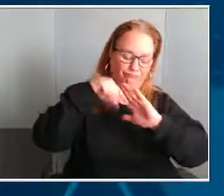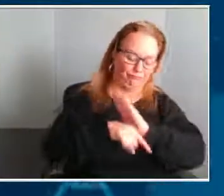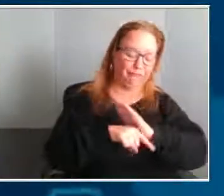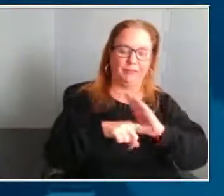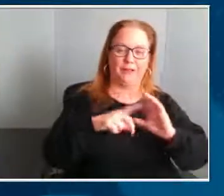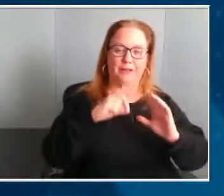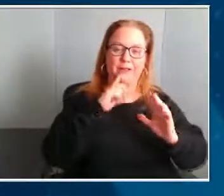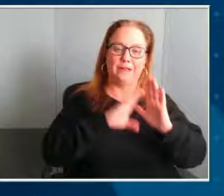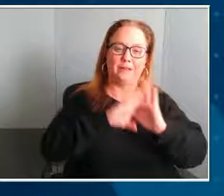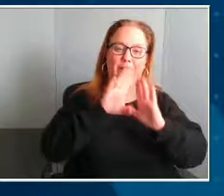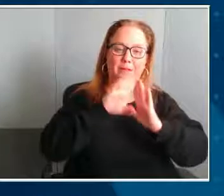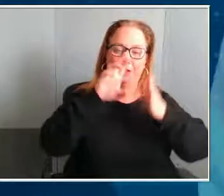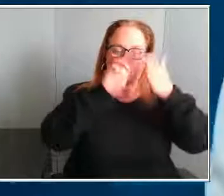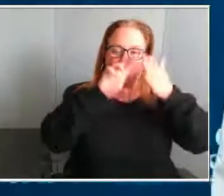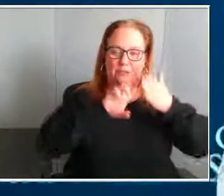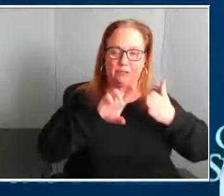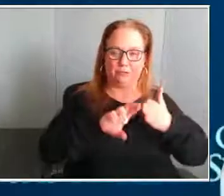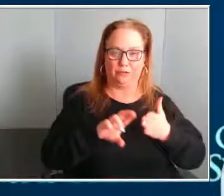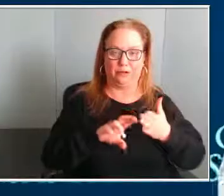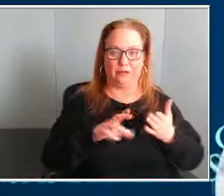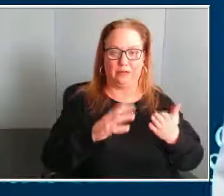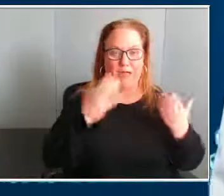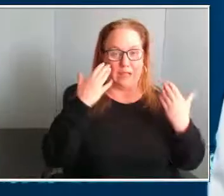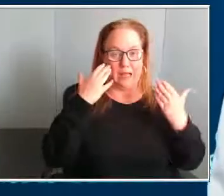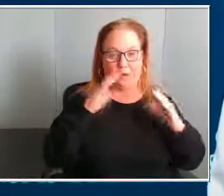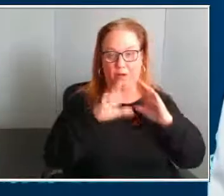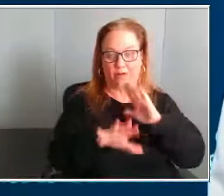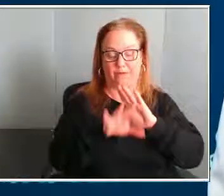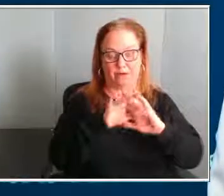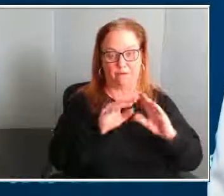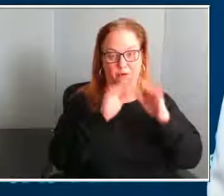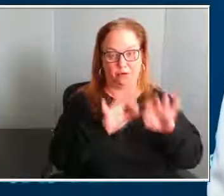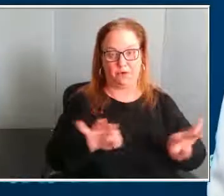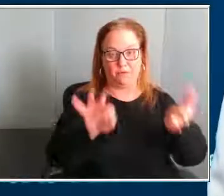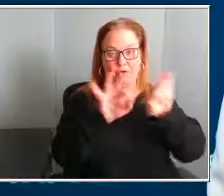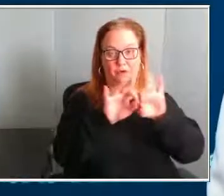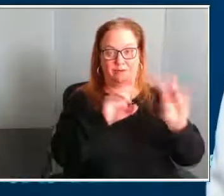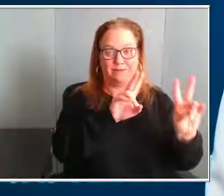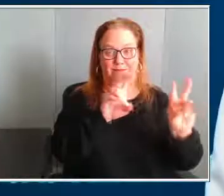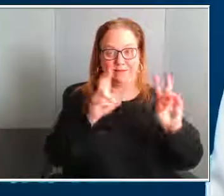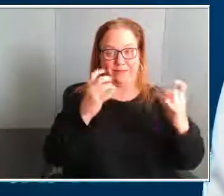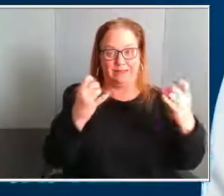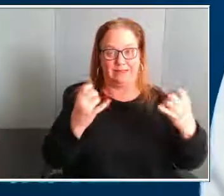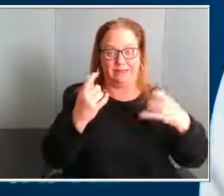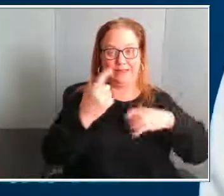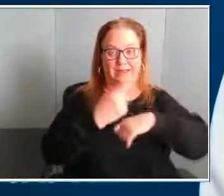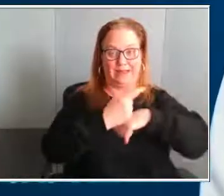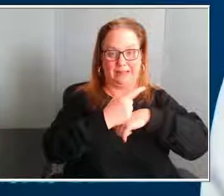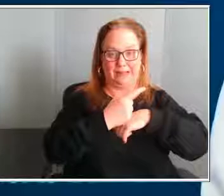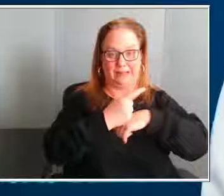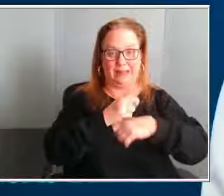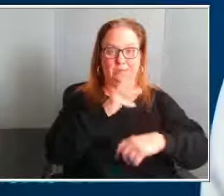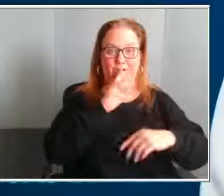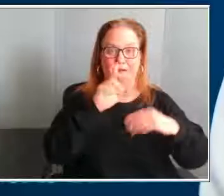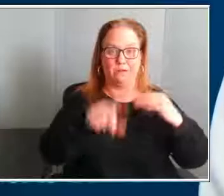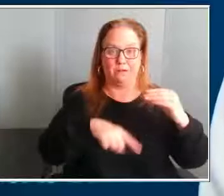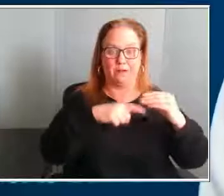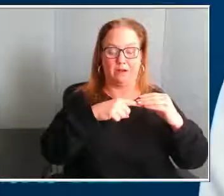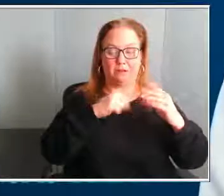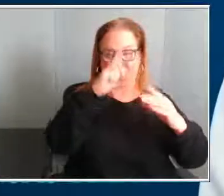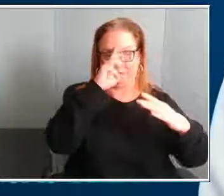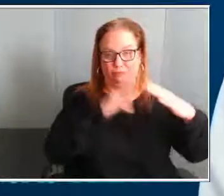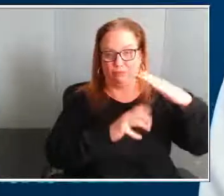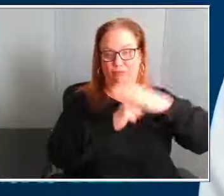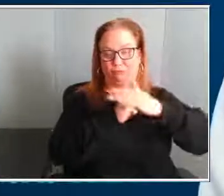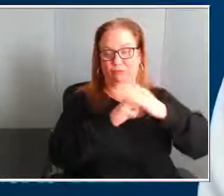developing research. And I don't know that we can find a more important topic than we're talking about today, because we're going to talk about stroke.